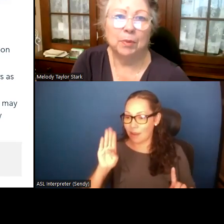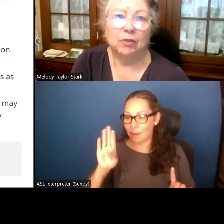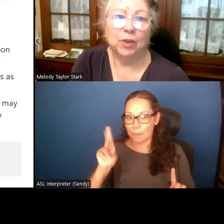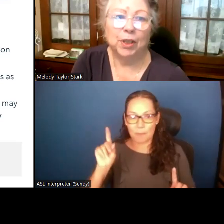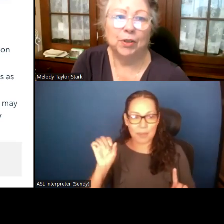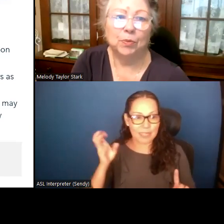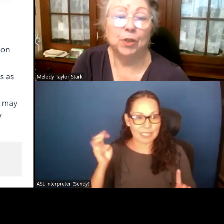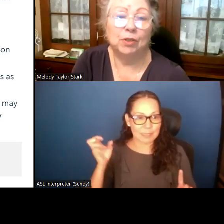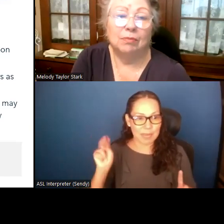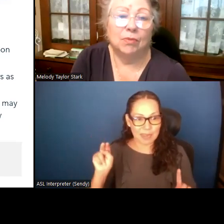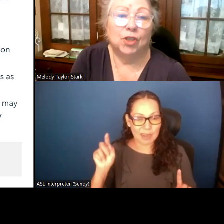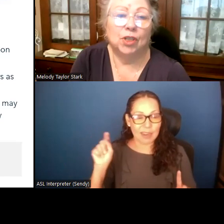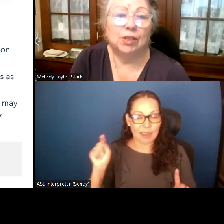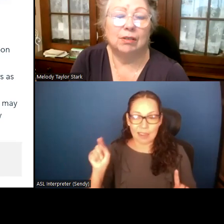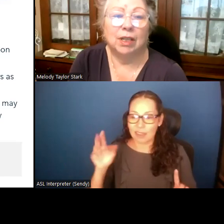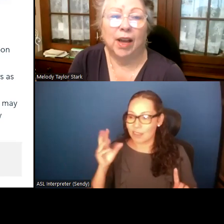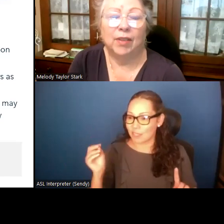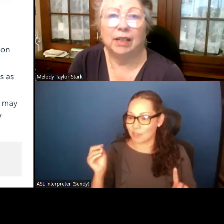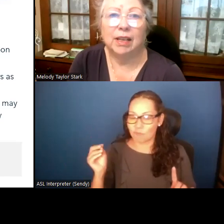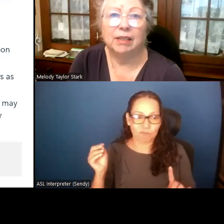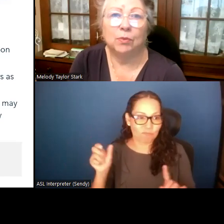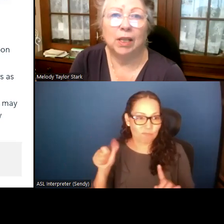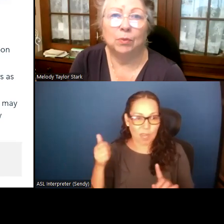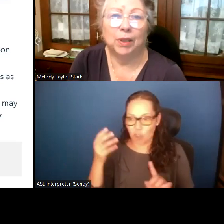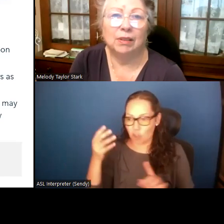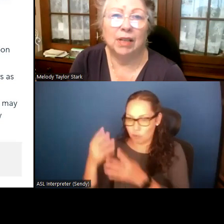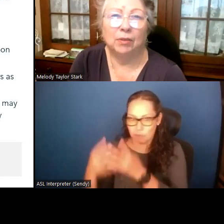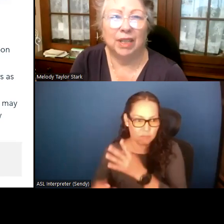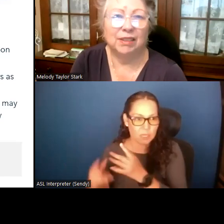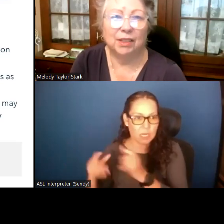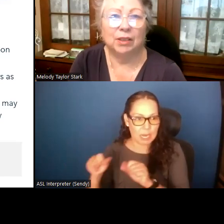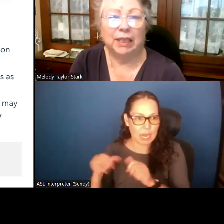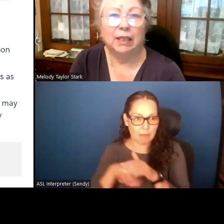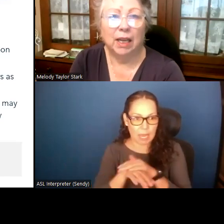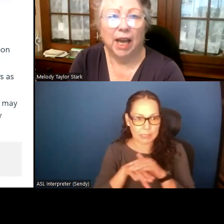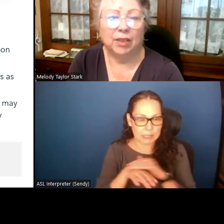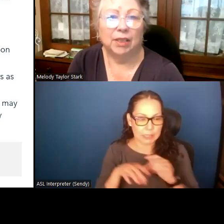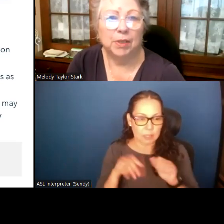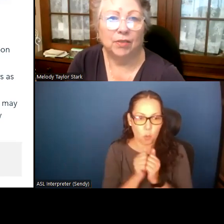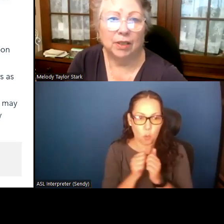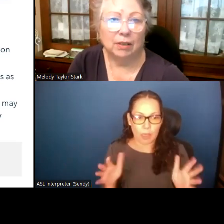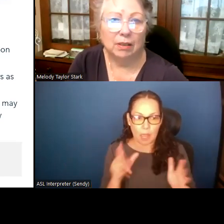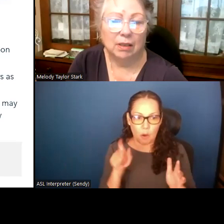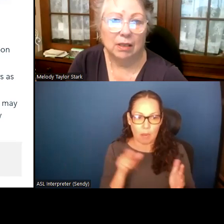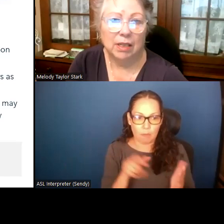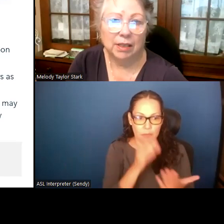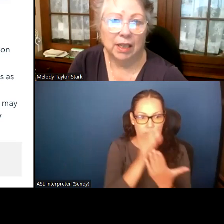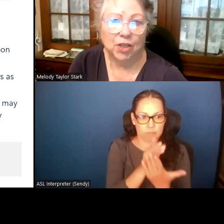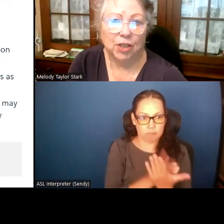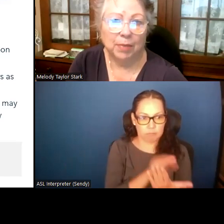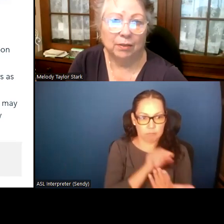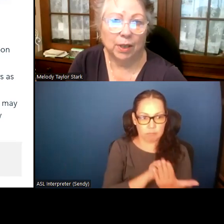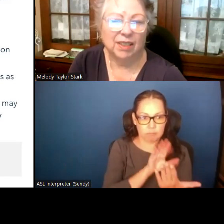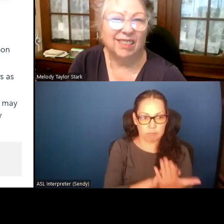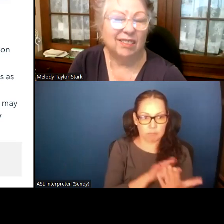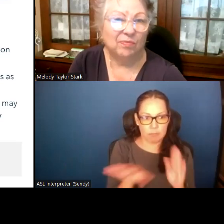talked about it before, you know, we should just, you know, have access as well without necessarily having a specific